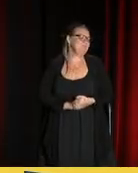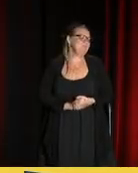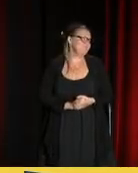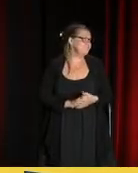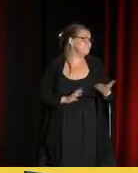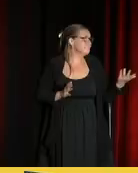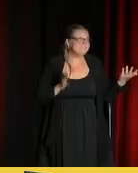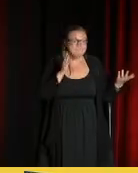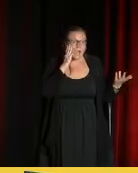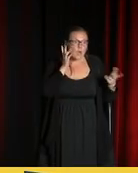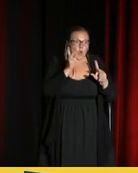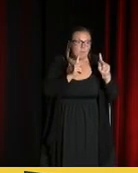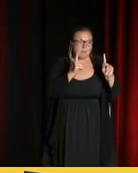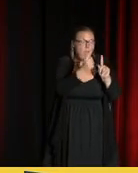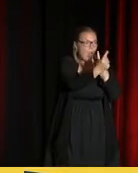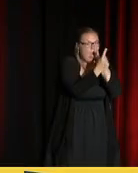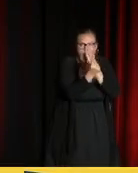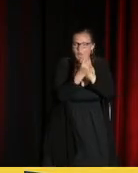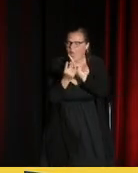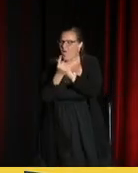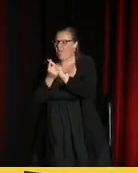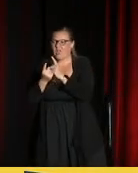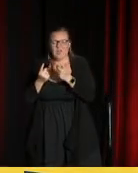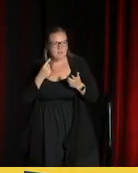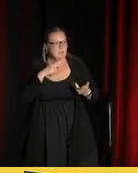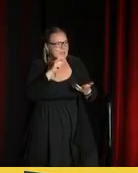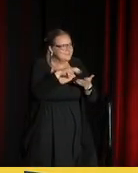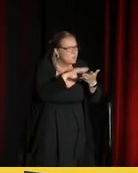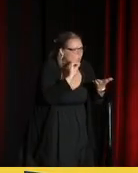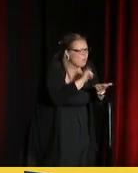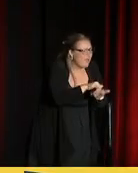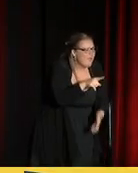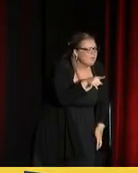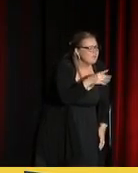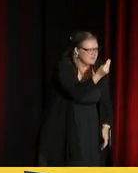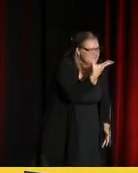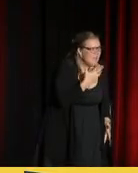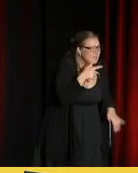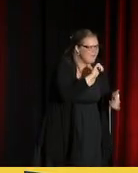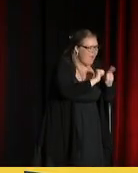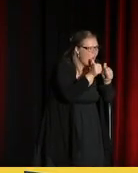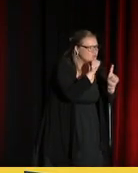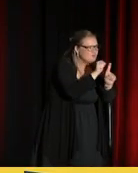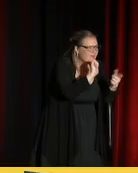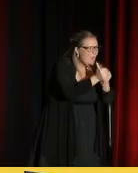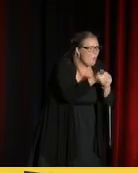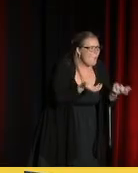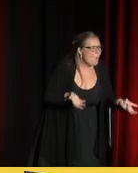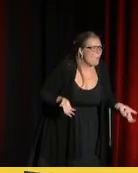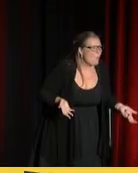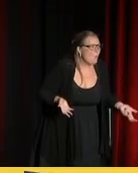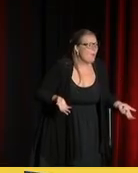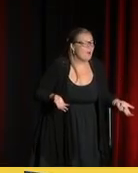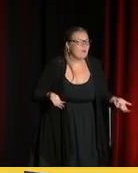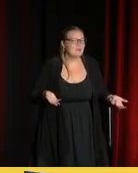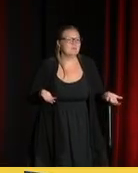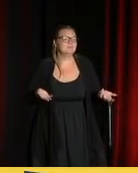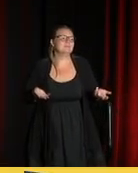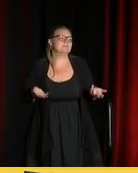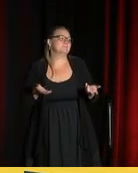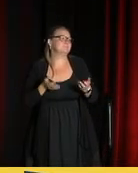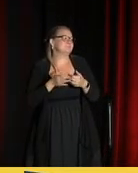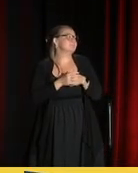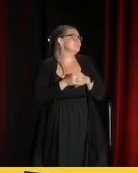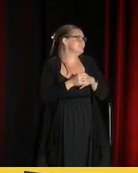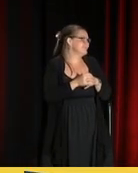I know. People always come to me after show, and I need to learn that. I need to learn that trick. All right, let's see if I